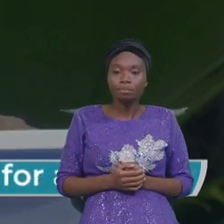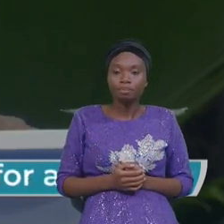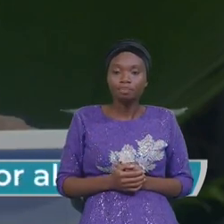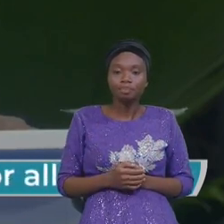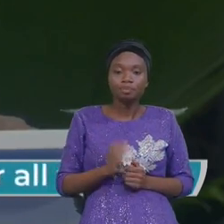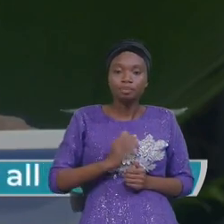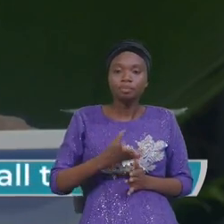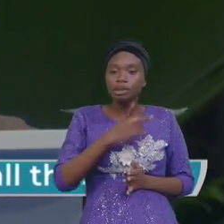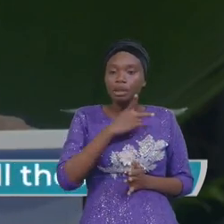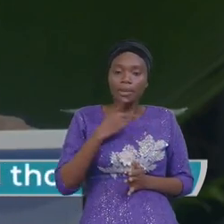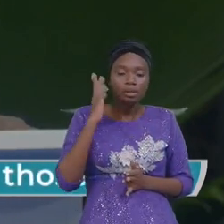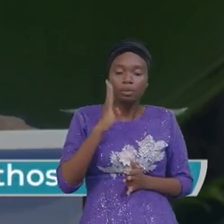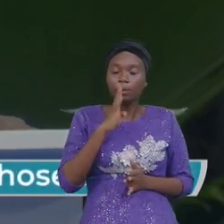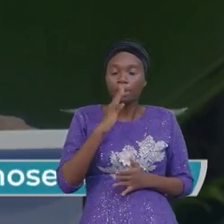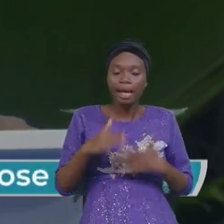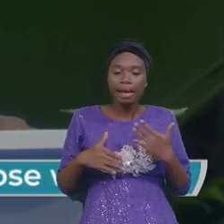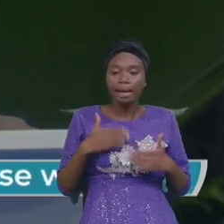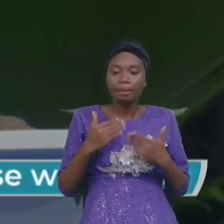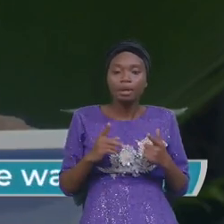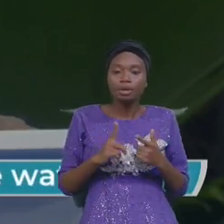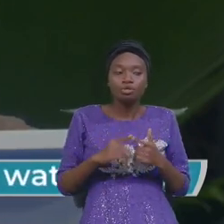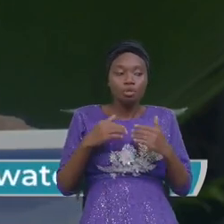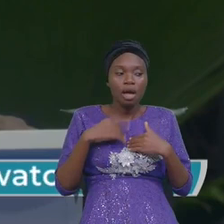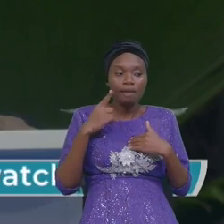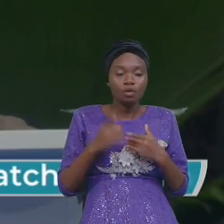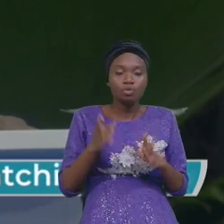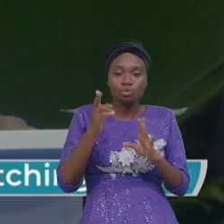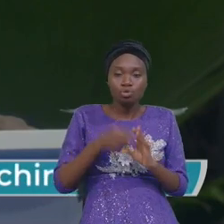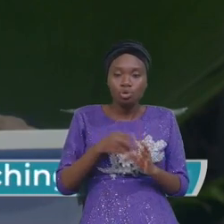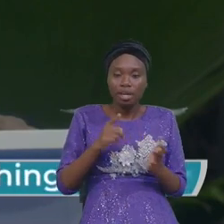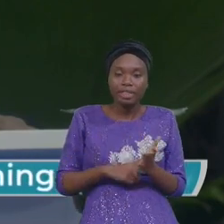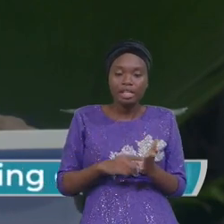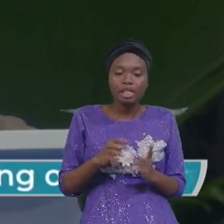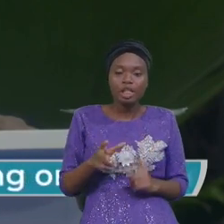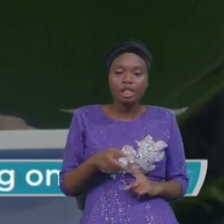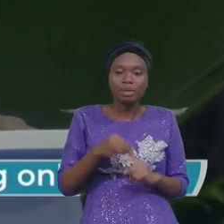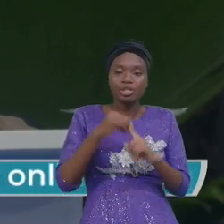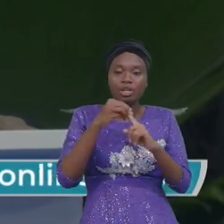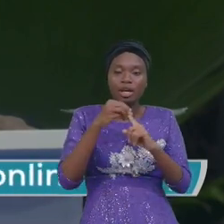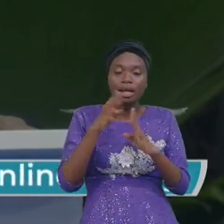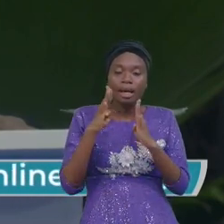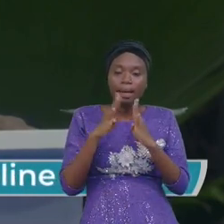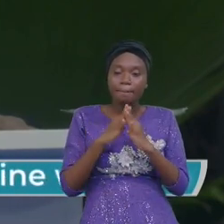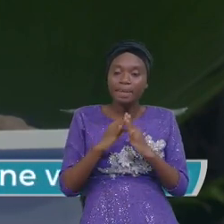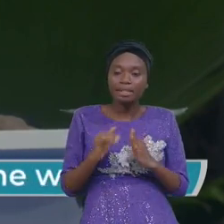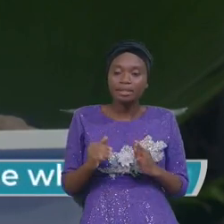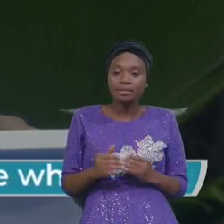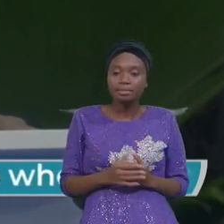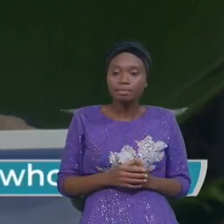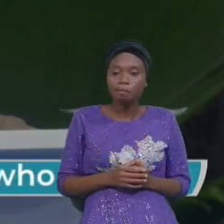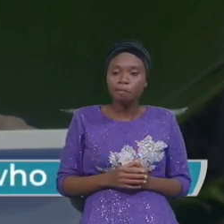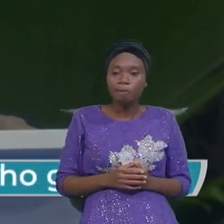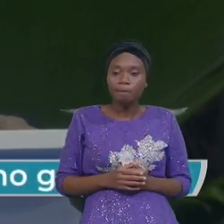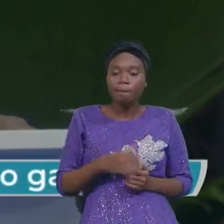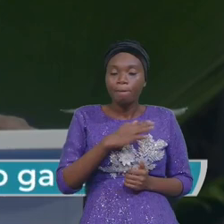will be delighted to have you join this special banquet. And I say thank